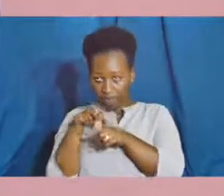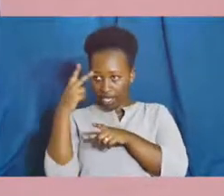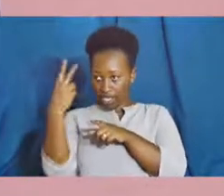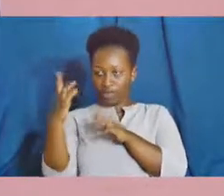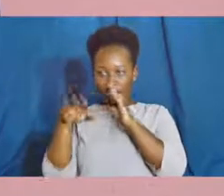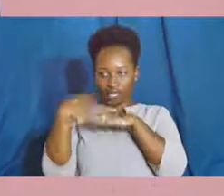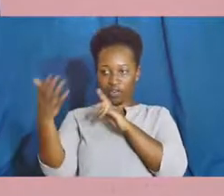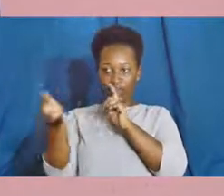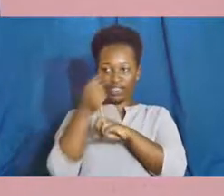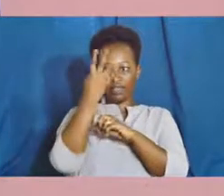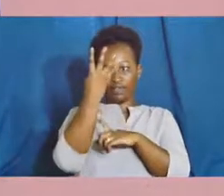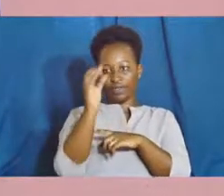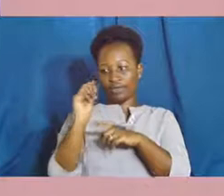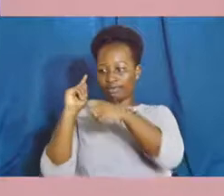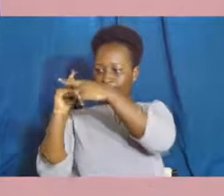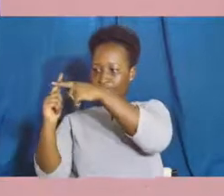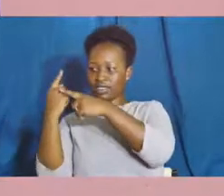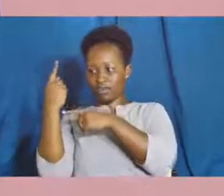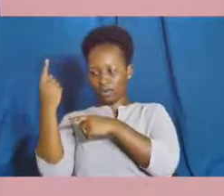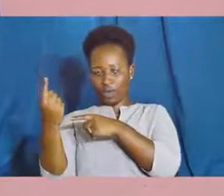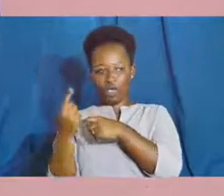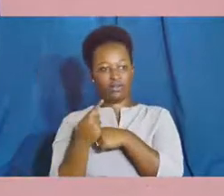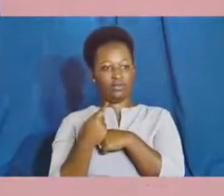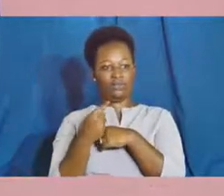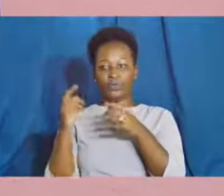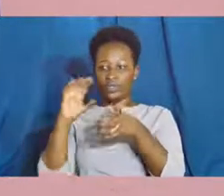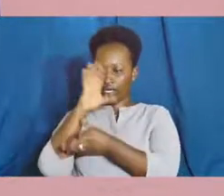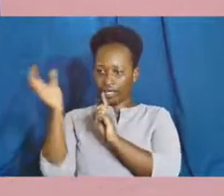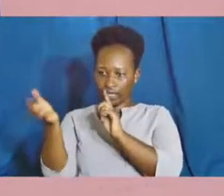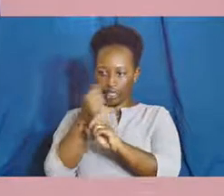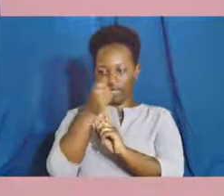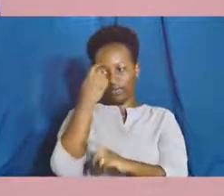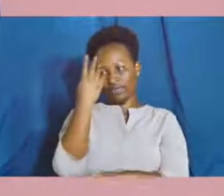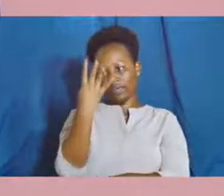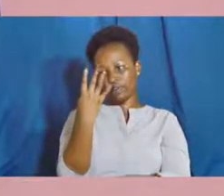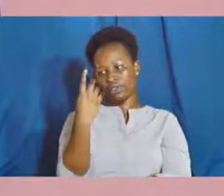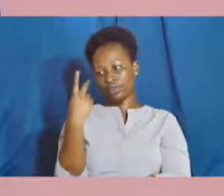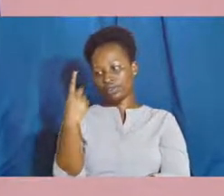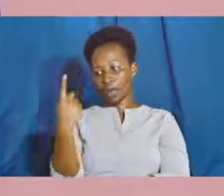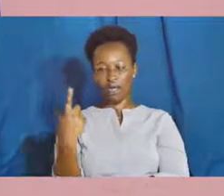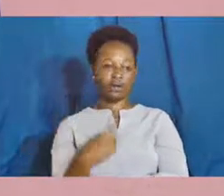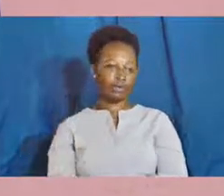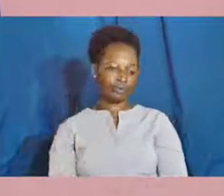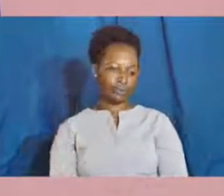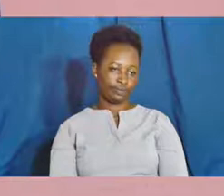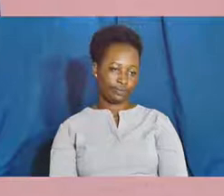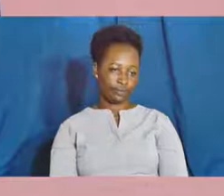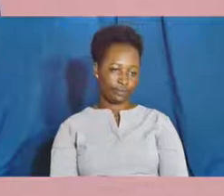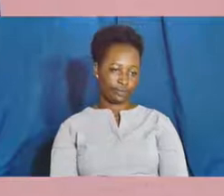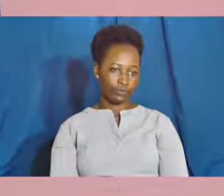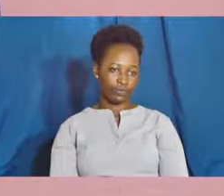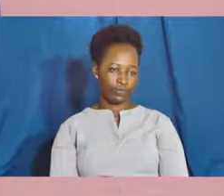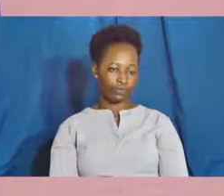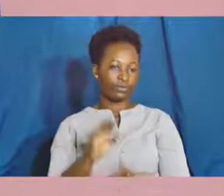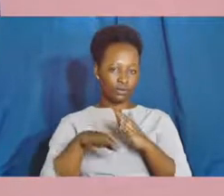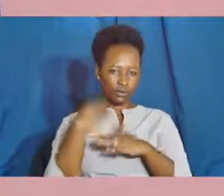to find the result by adding the 2 resistances. Then we have